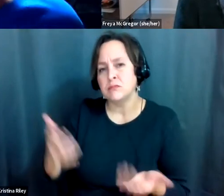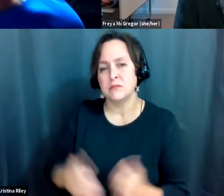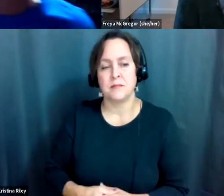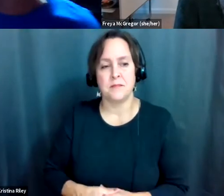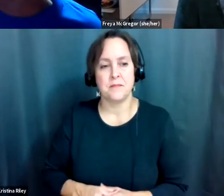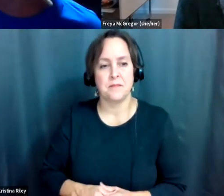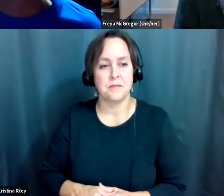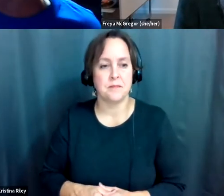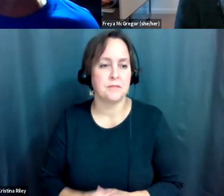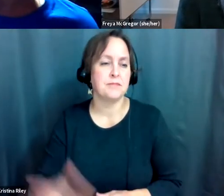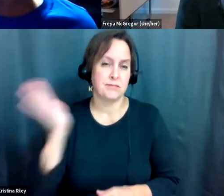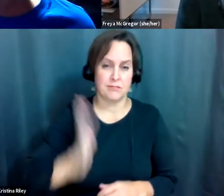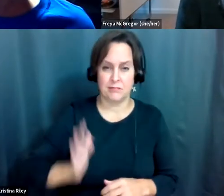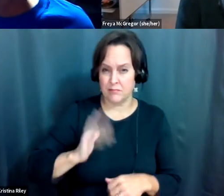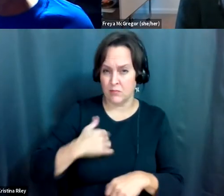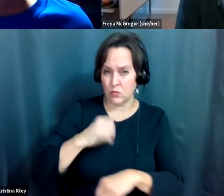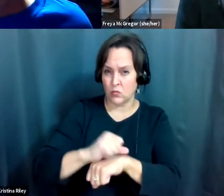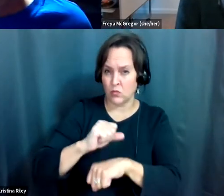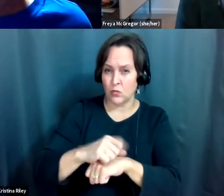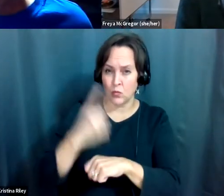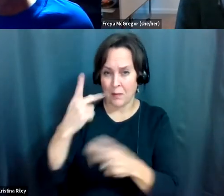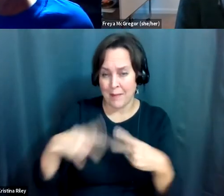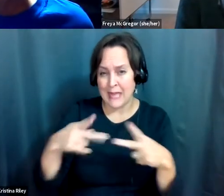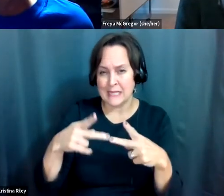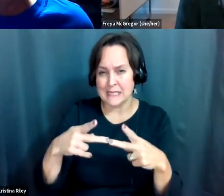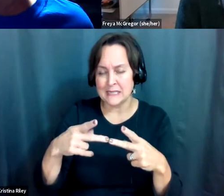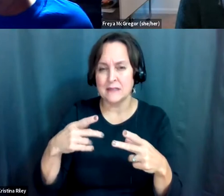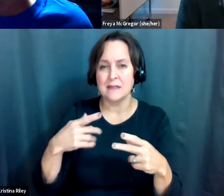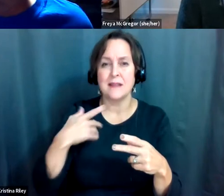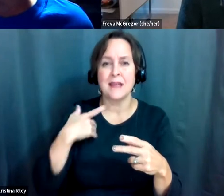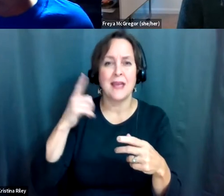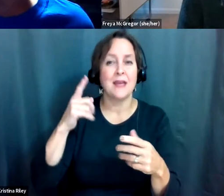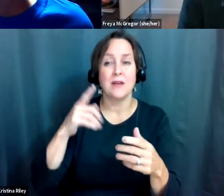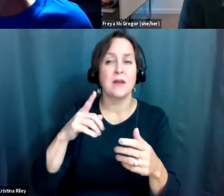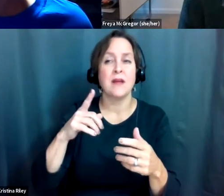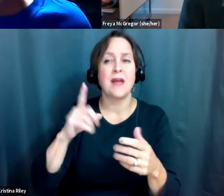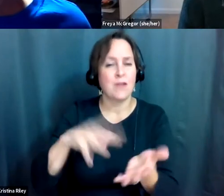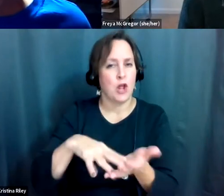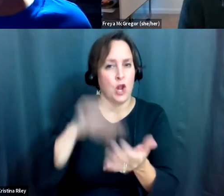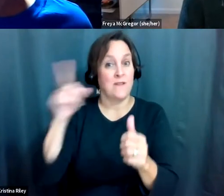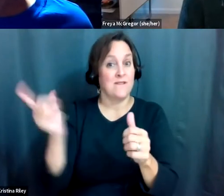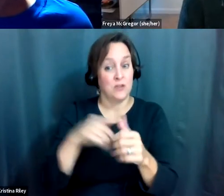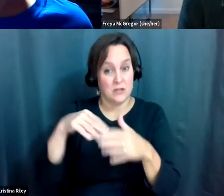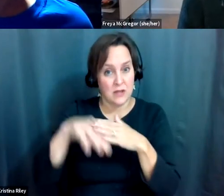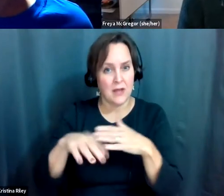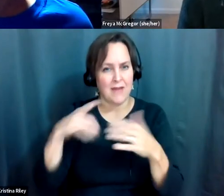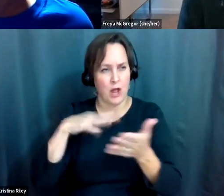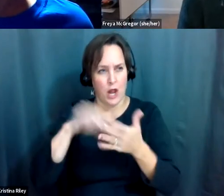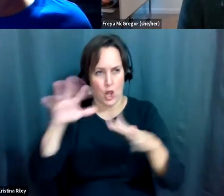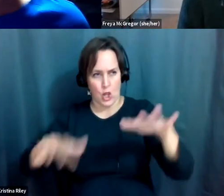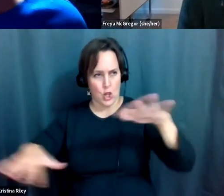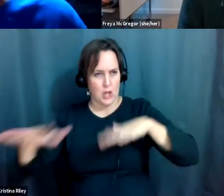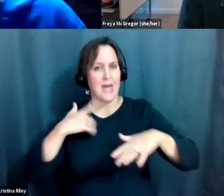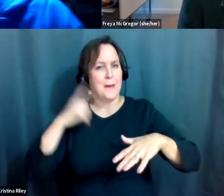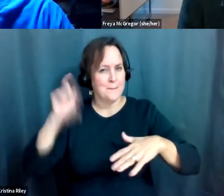well, like I used to, when I first started working at a place, I had to learn the area and I had to become independent and people would offer to walk with